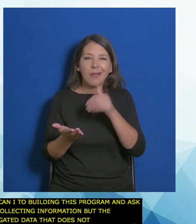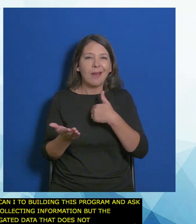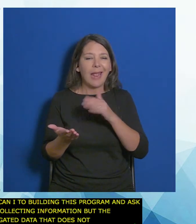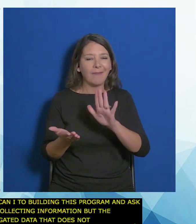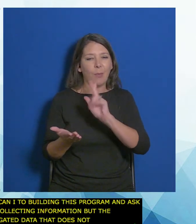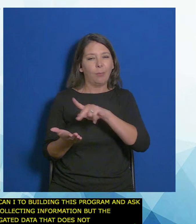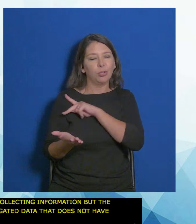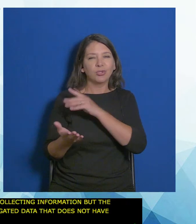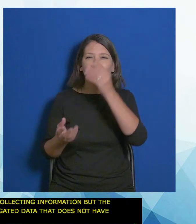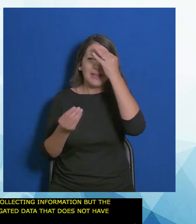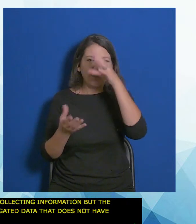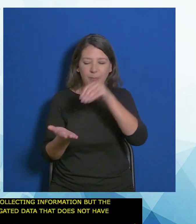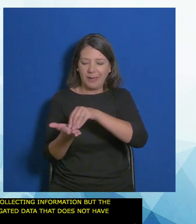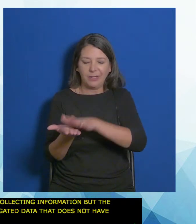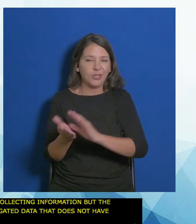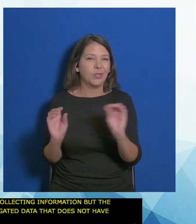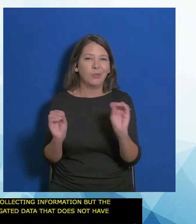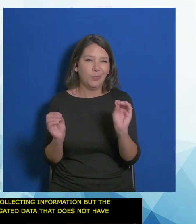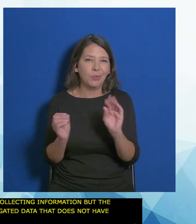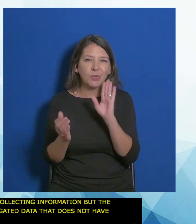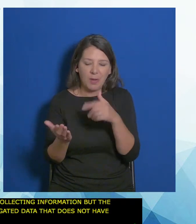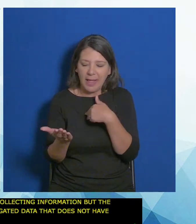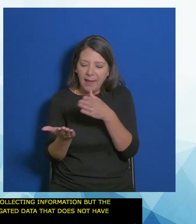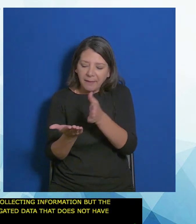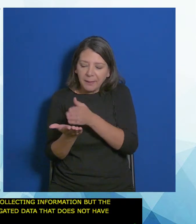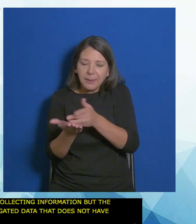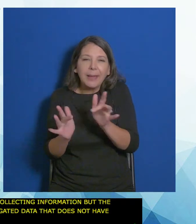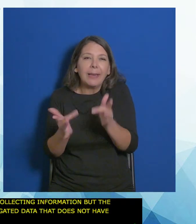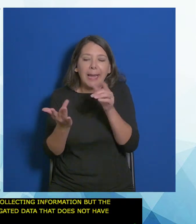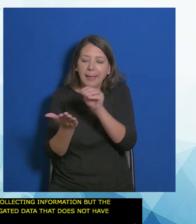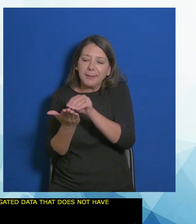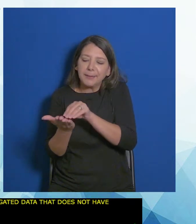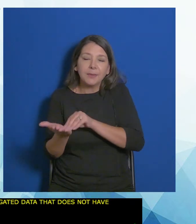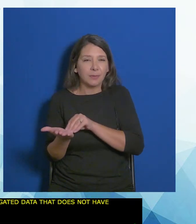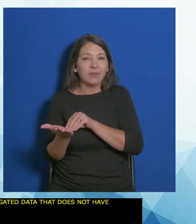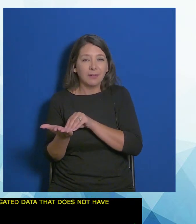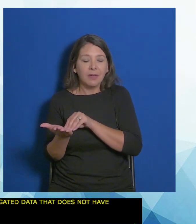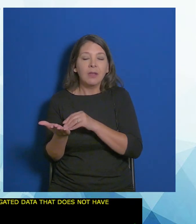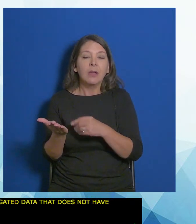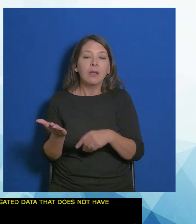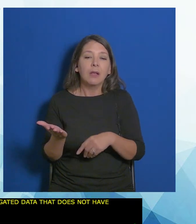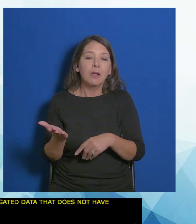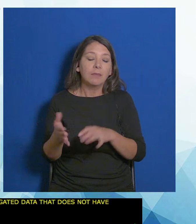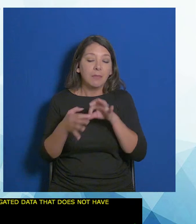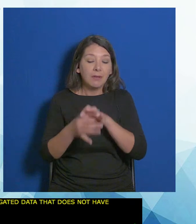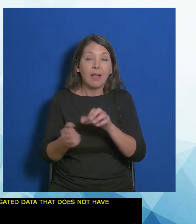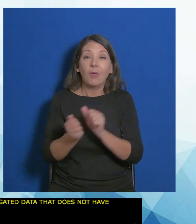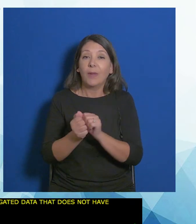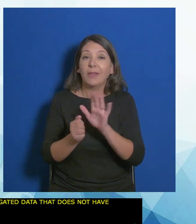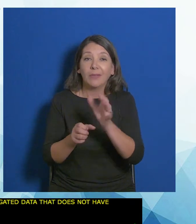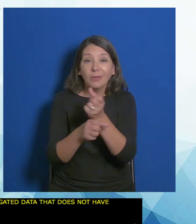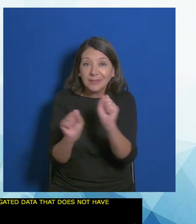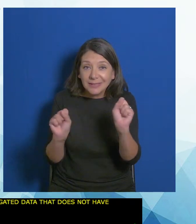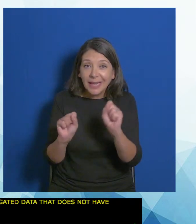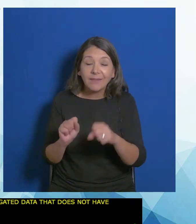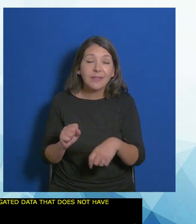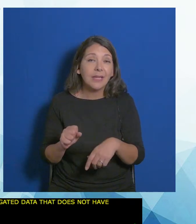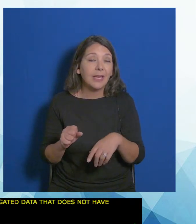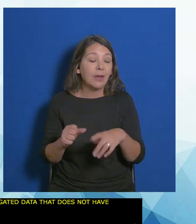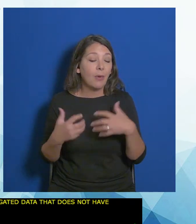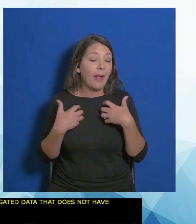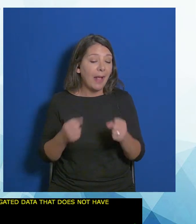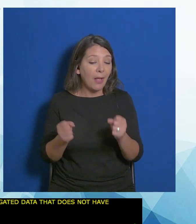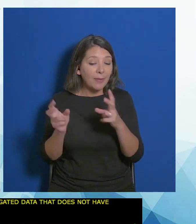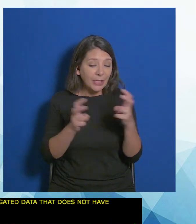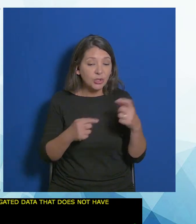identifying information. Issues obviously regarding safety and health issues as a